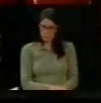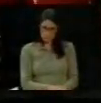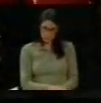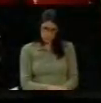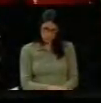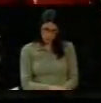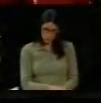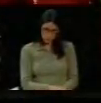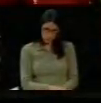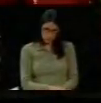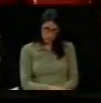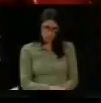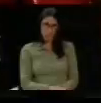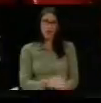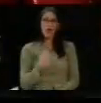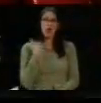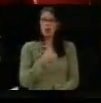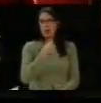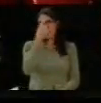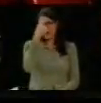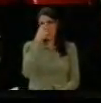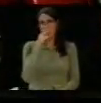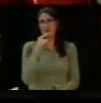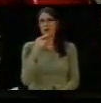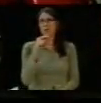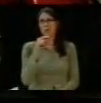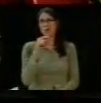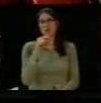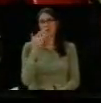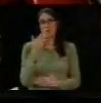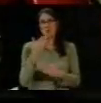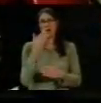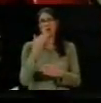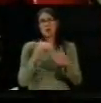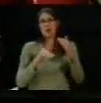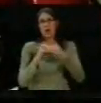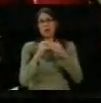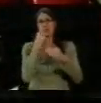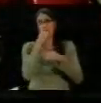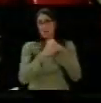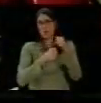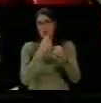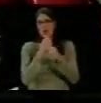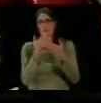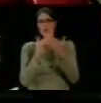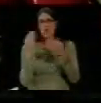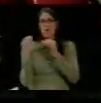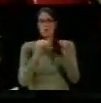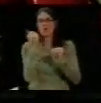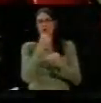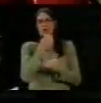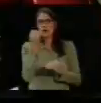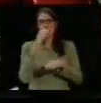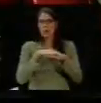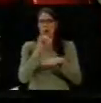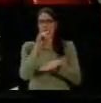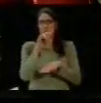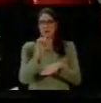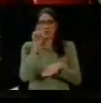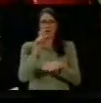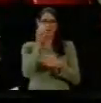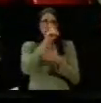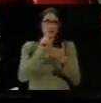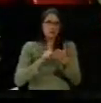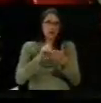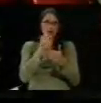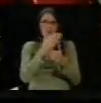We think we're at least a year before we could do anything on site. Okay. We got to design the whole thing. It's got to